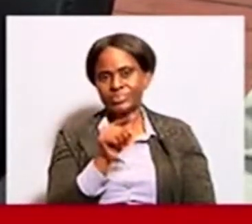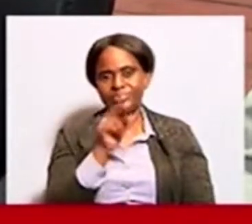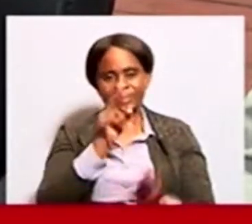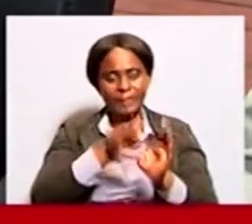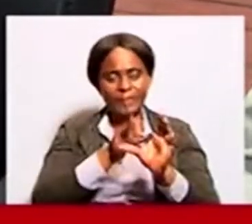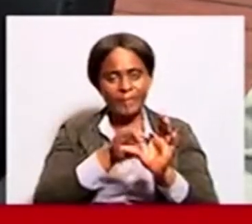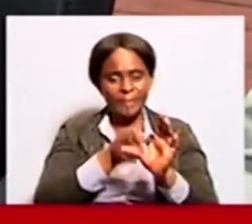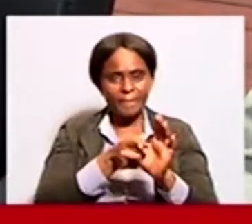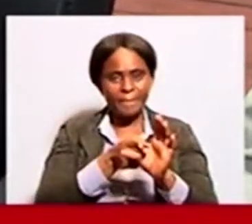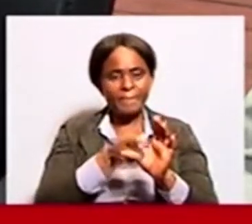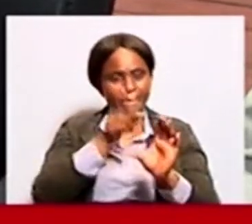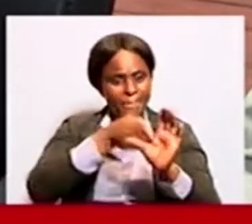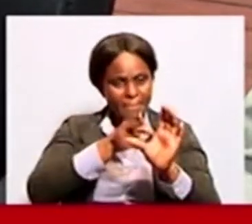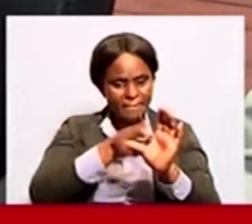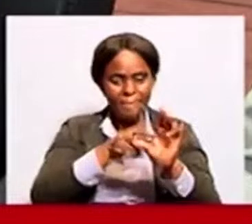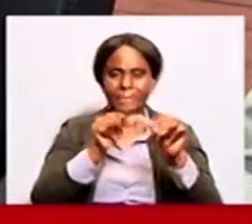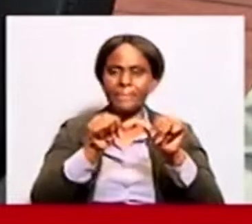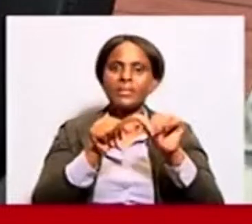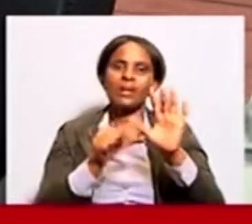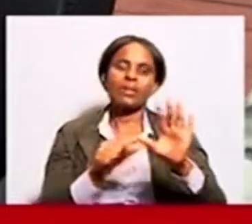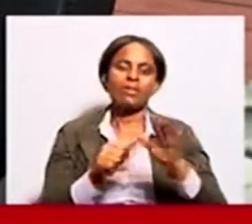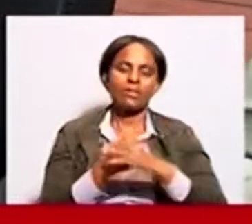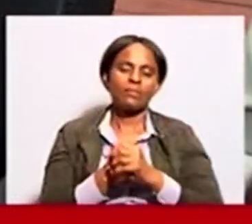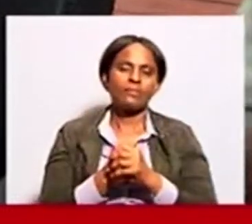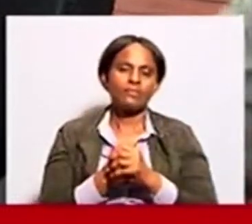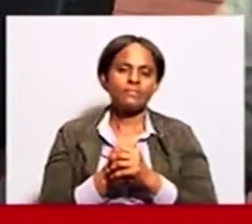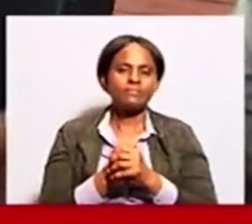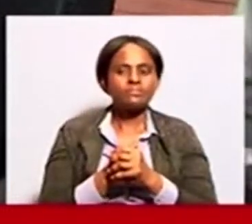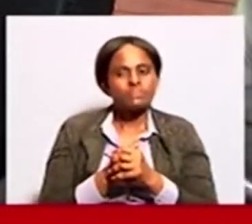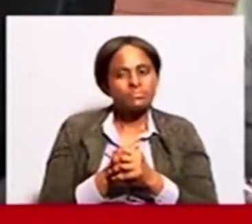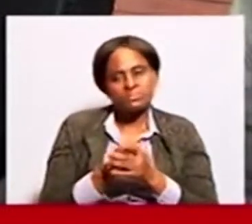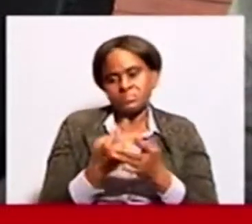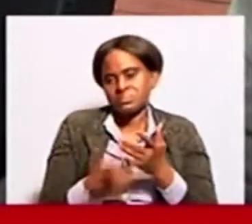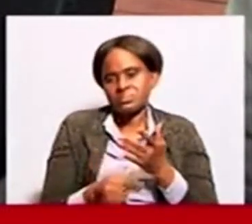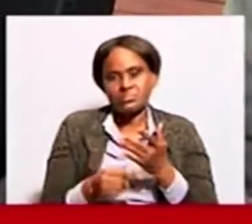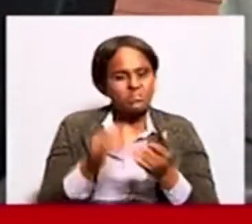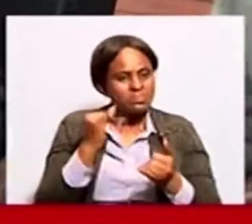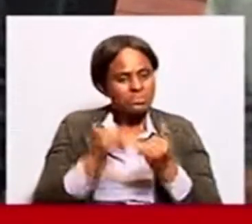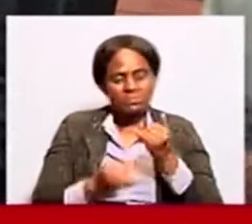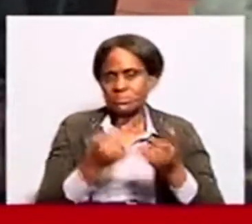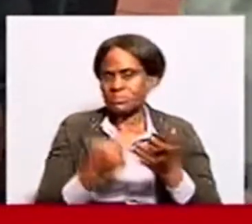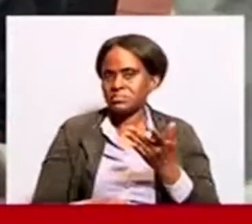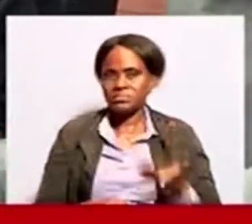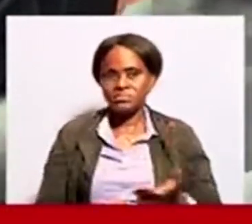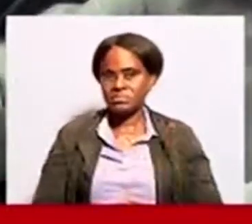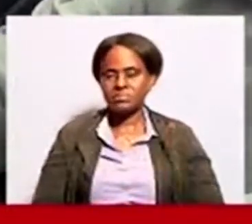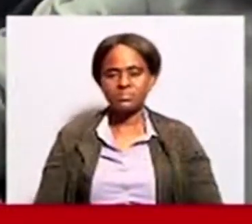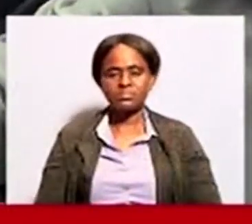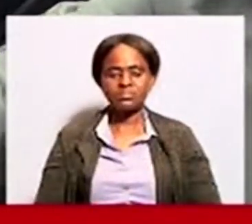fuel. Fuel was still there. What is it that was exhausted?